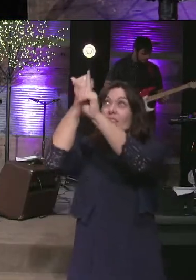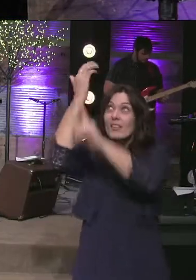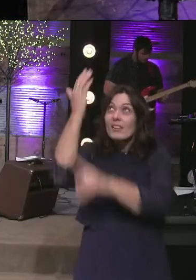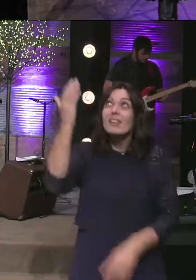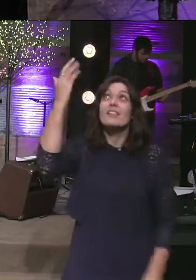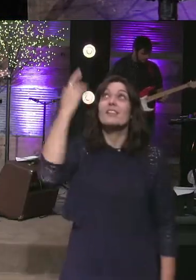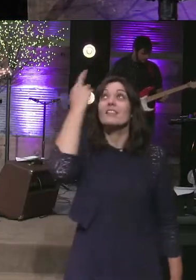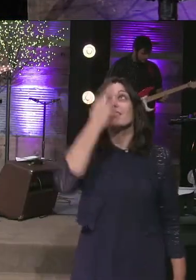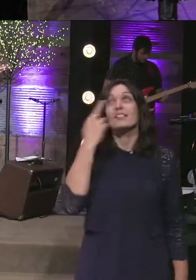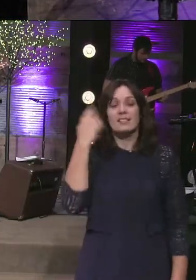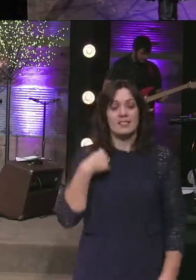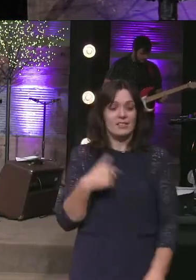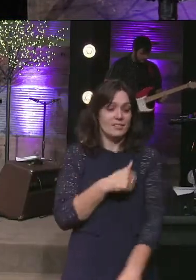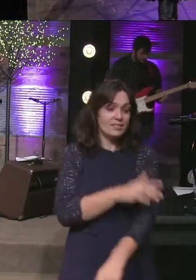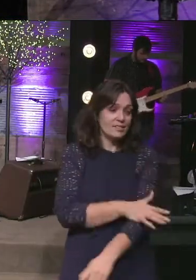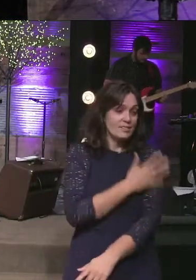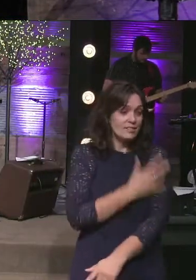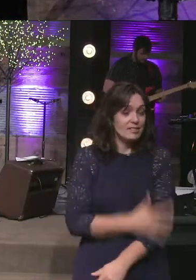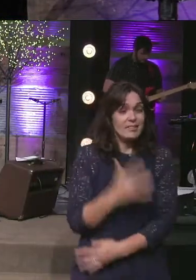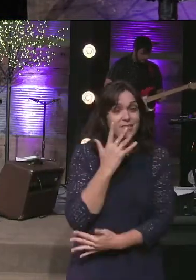You're the reason we're